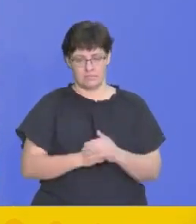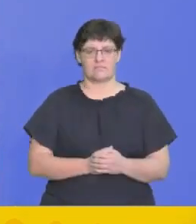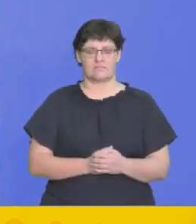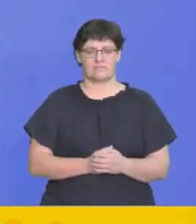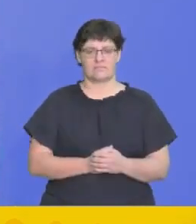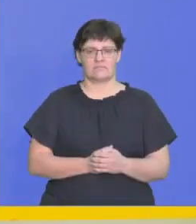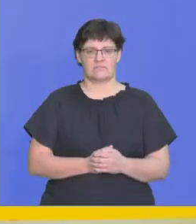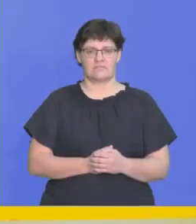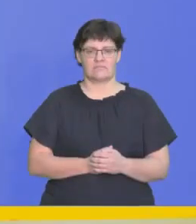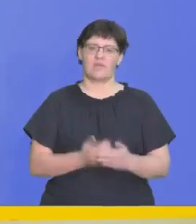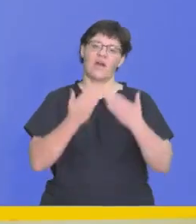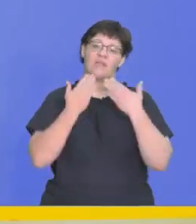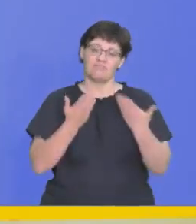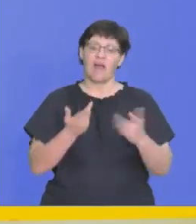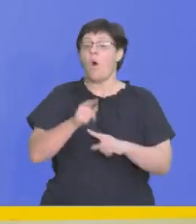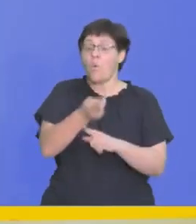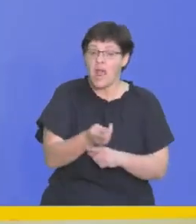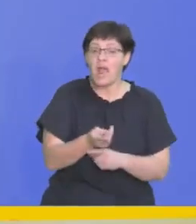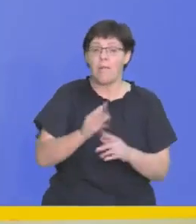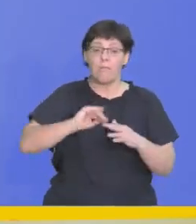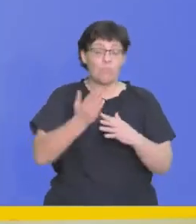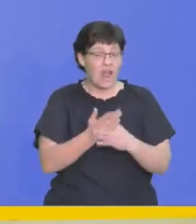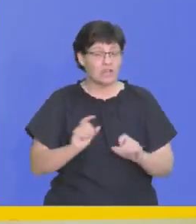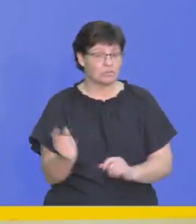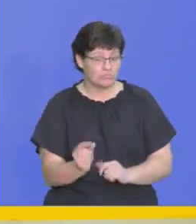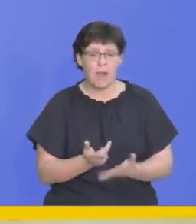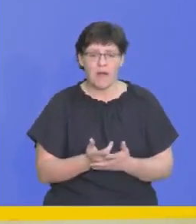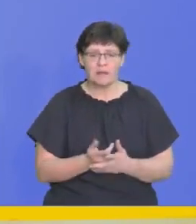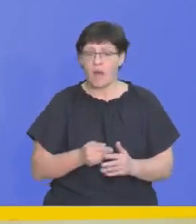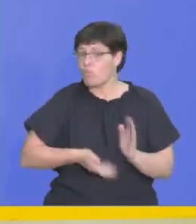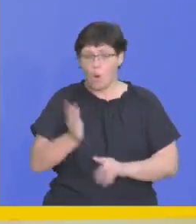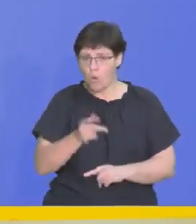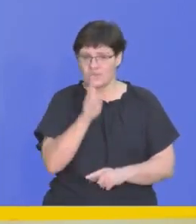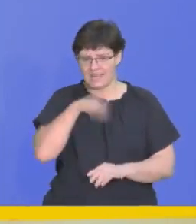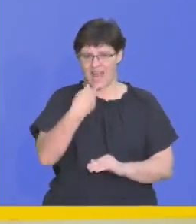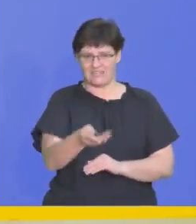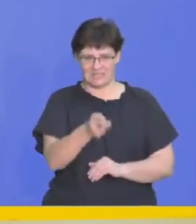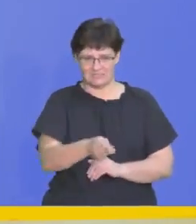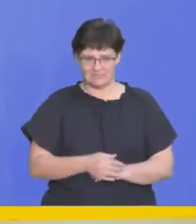to Luni. Guys, we are going to take a quick break, but don't go anywhere. We'll see you straight after this.